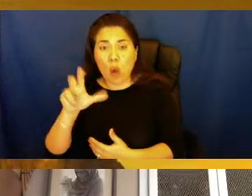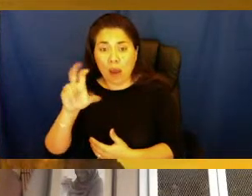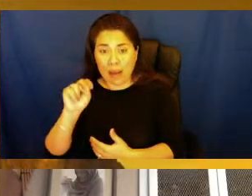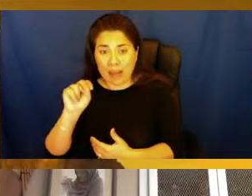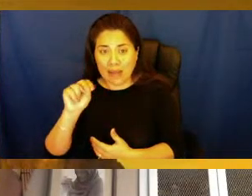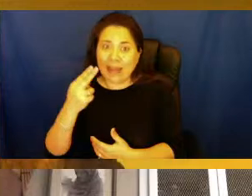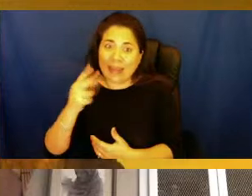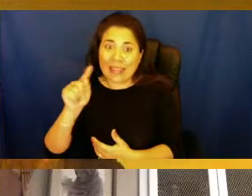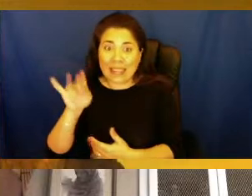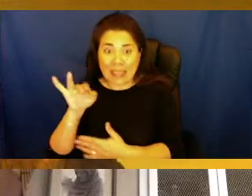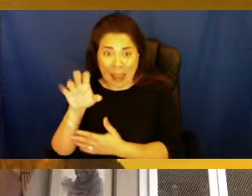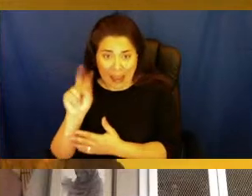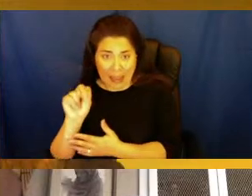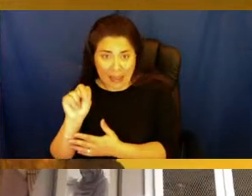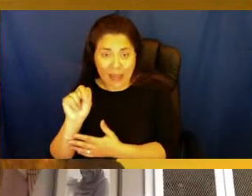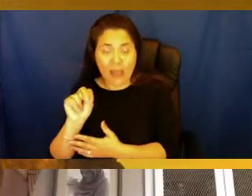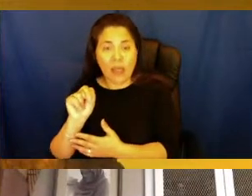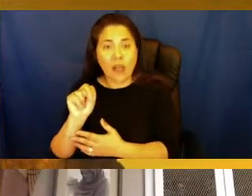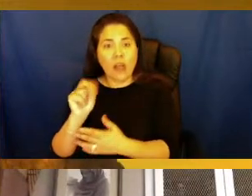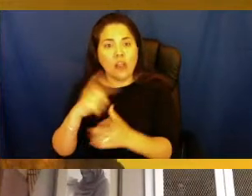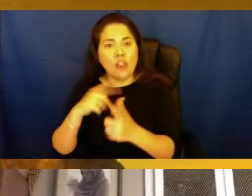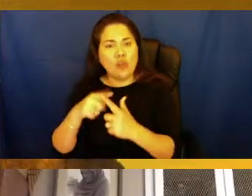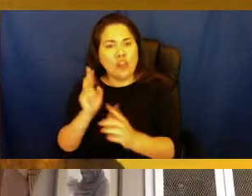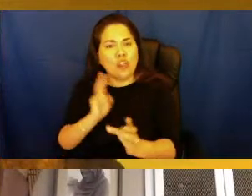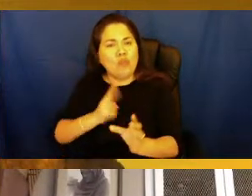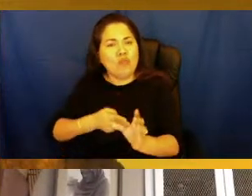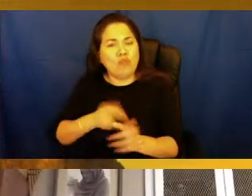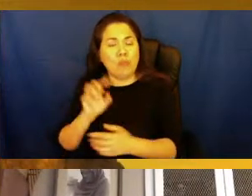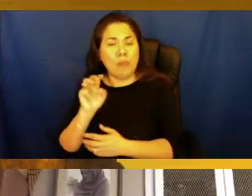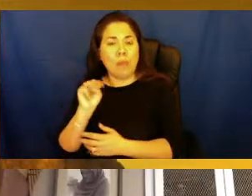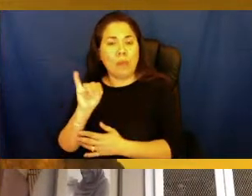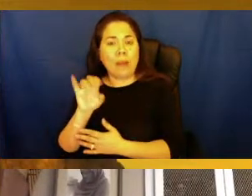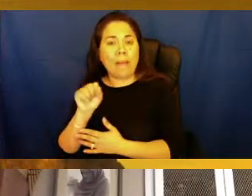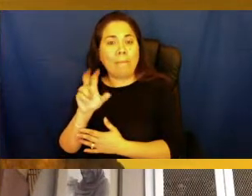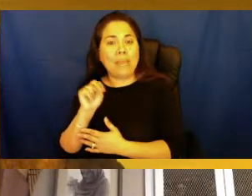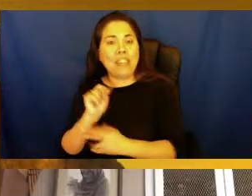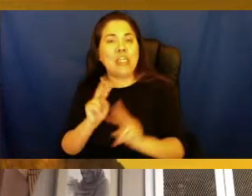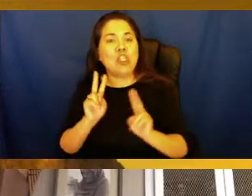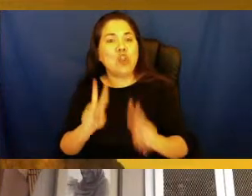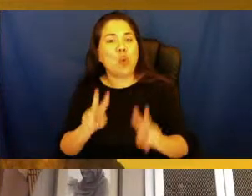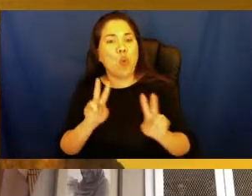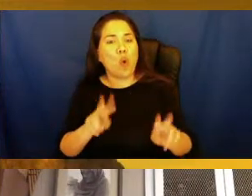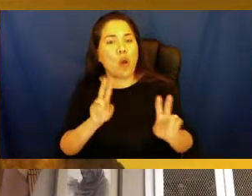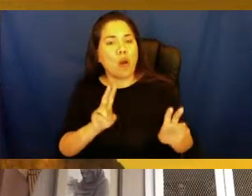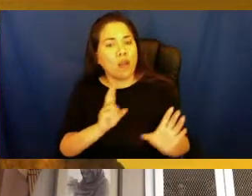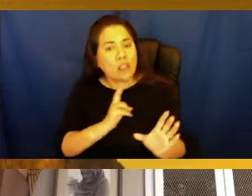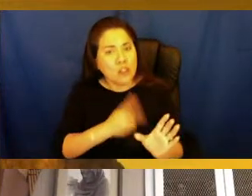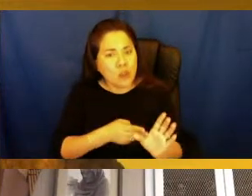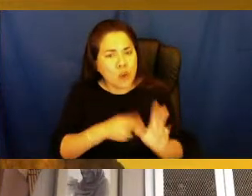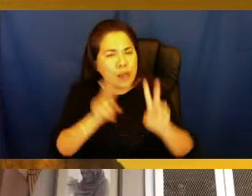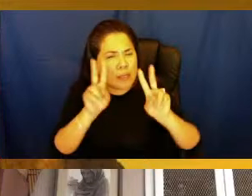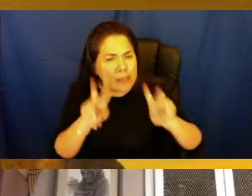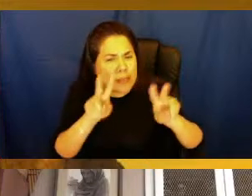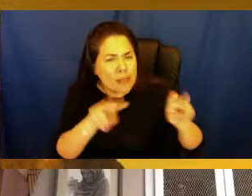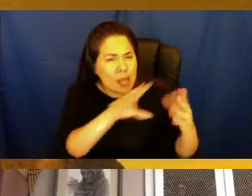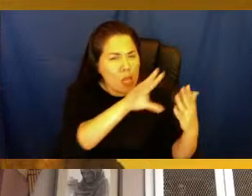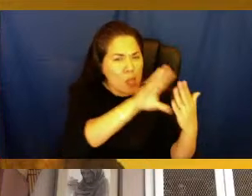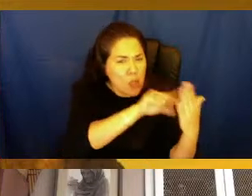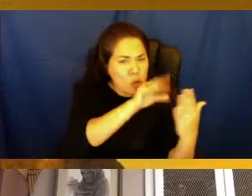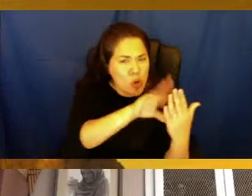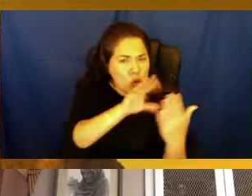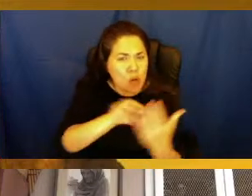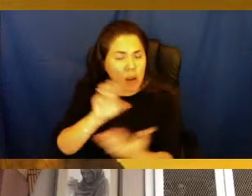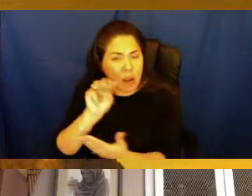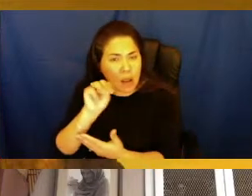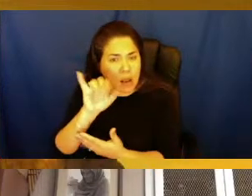it's to take the tours of the mission tours. So you will have another perspective of the missions,